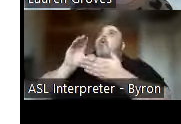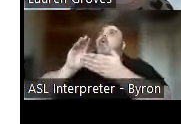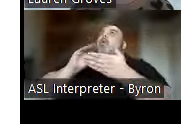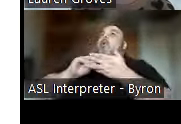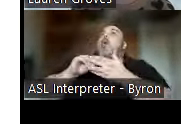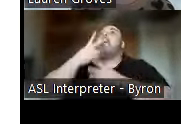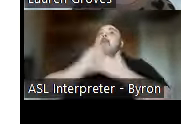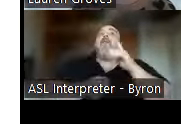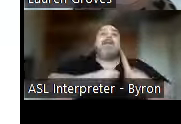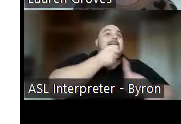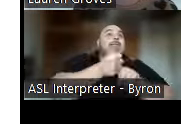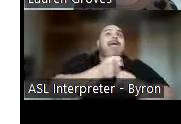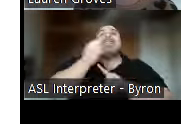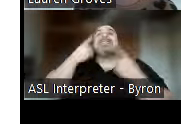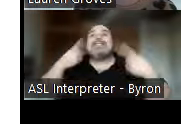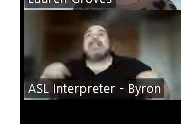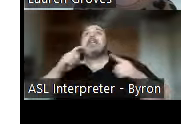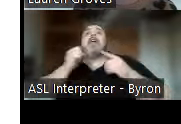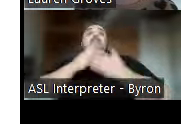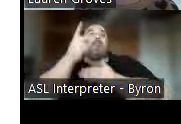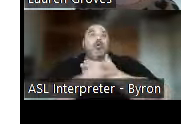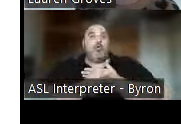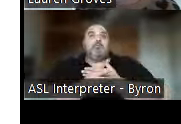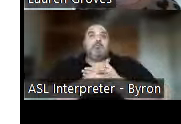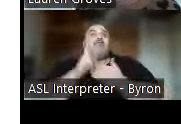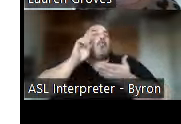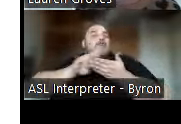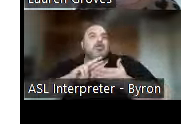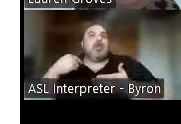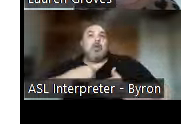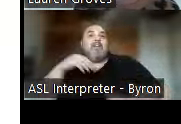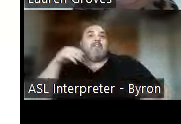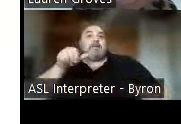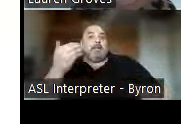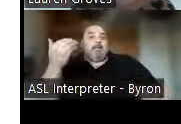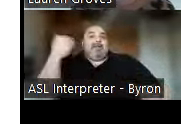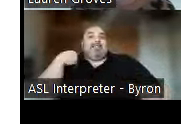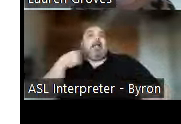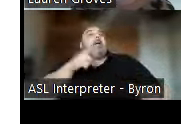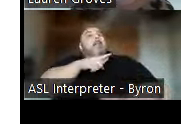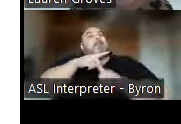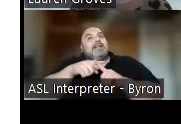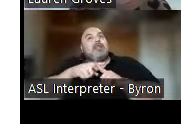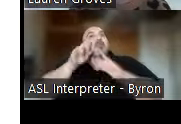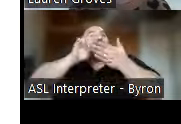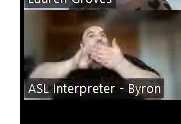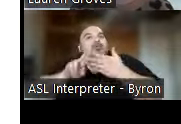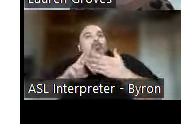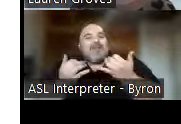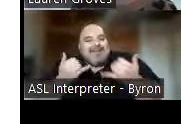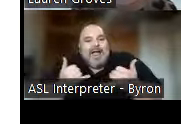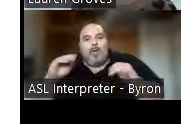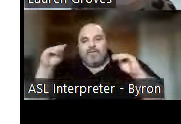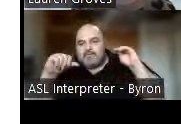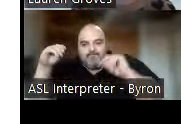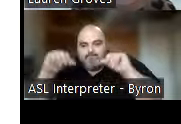and successes of the programs that the research that we have funded in the past, as well as the research we're currently funding.